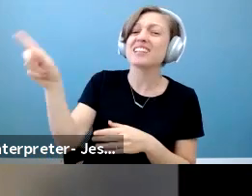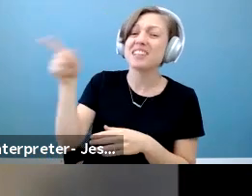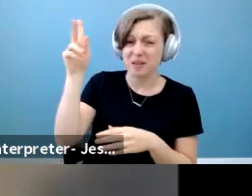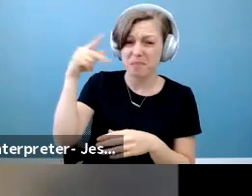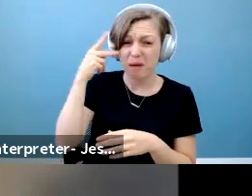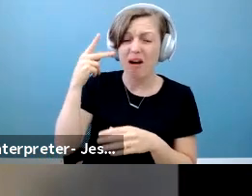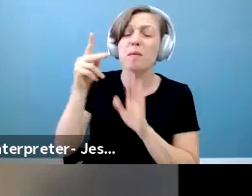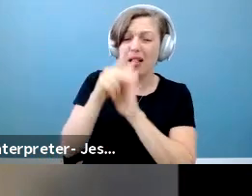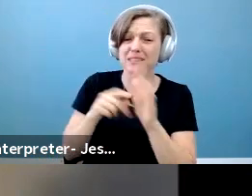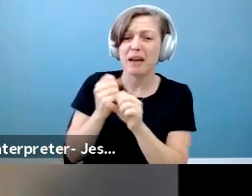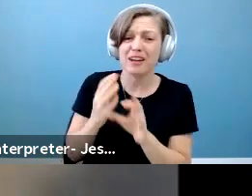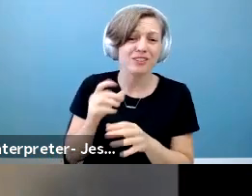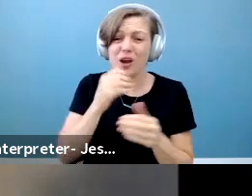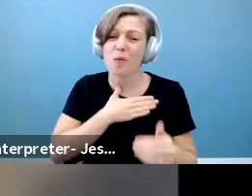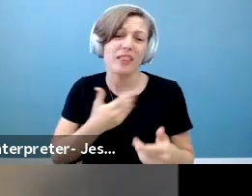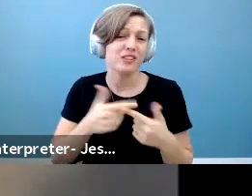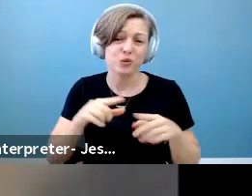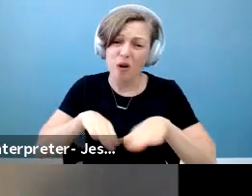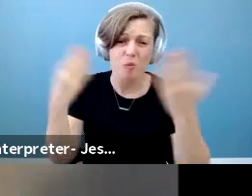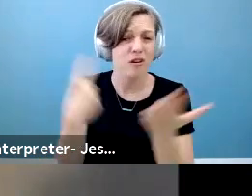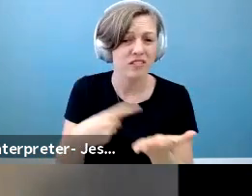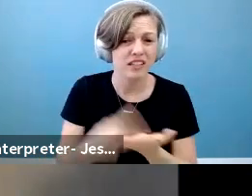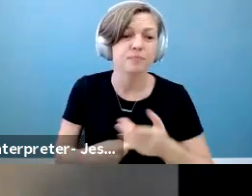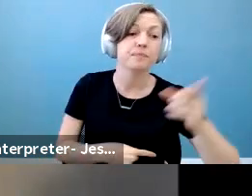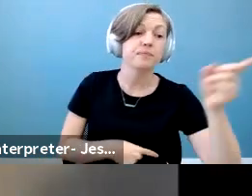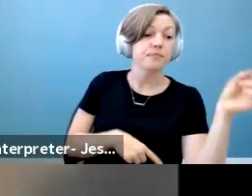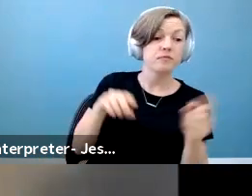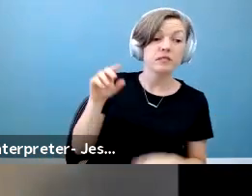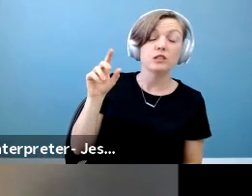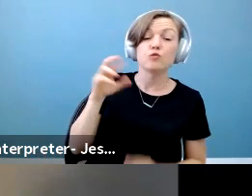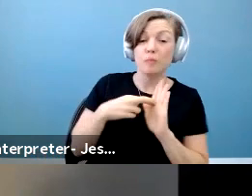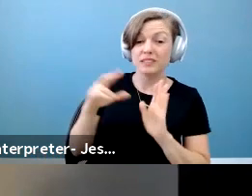enough. Can I just follow that up?